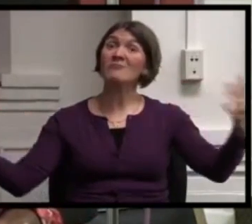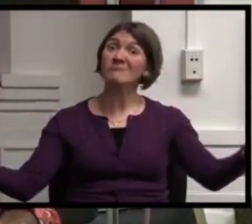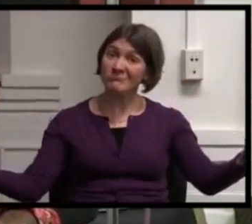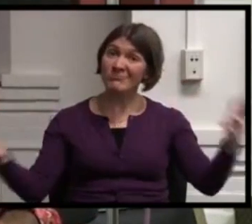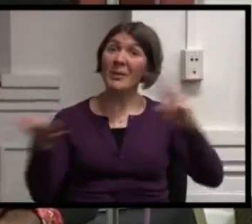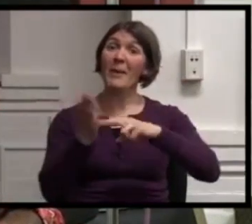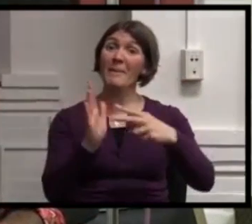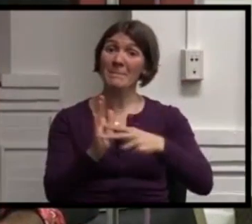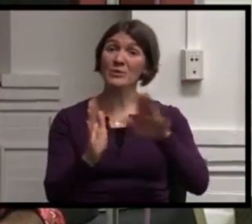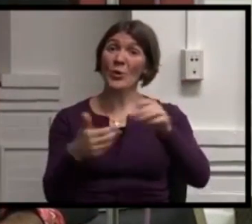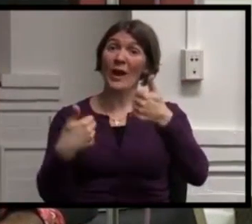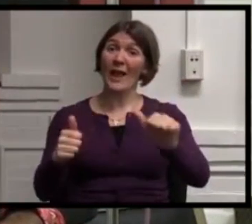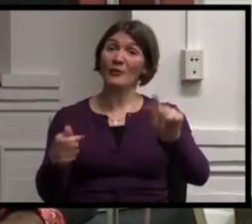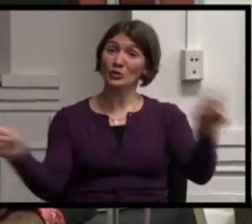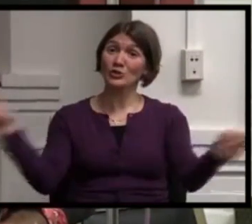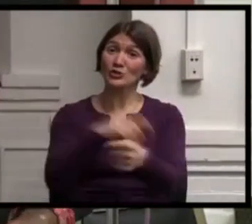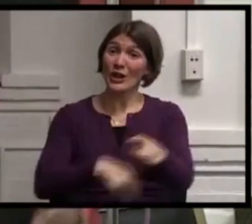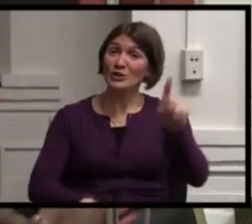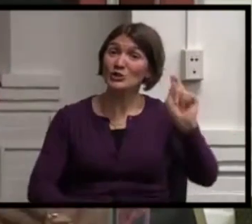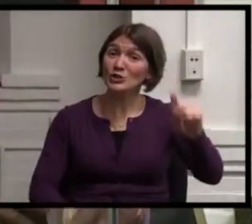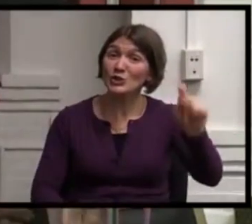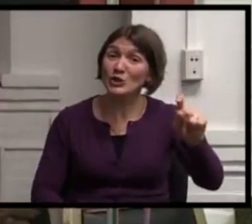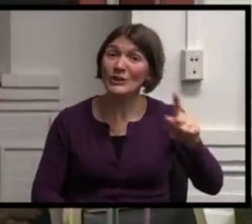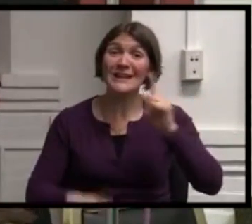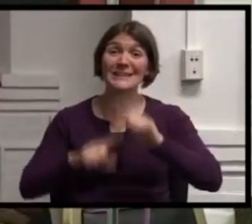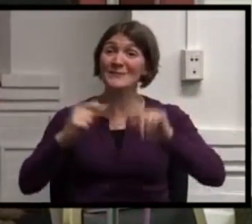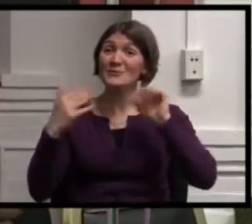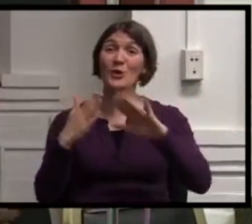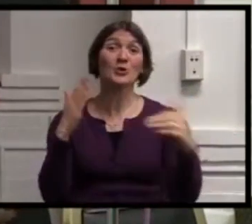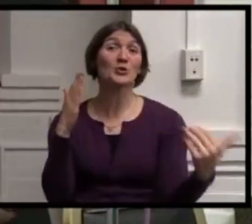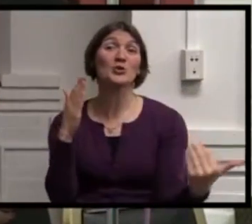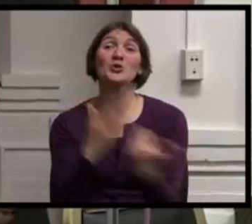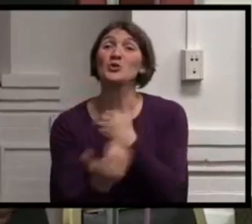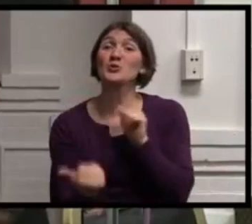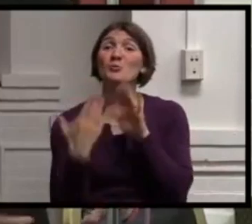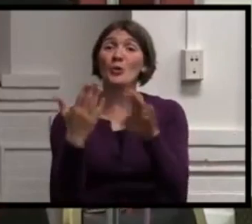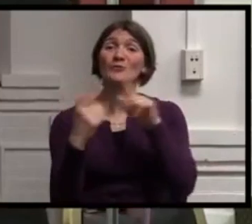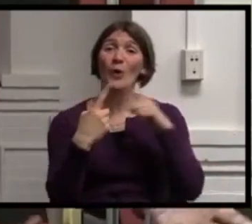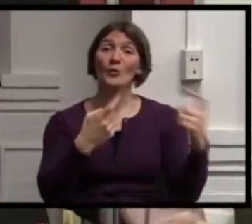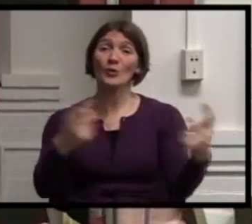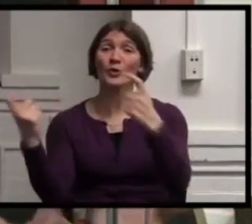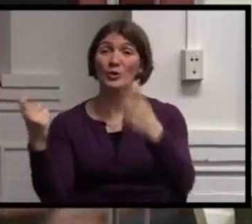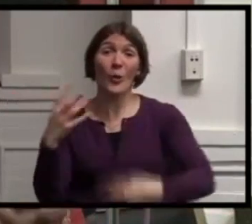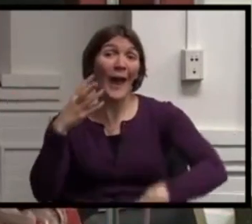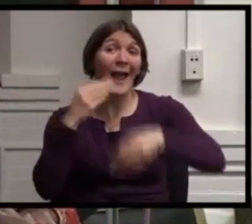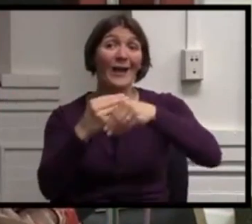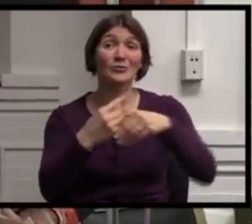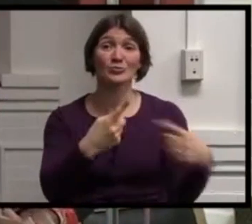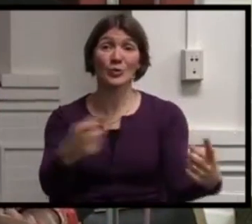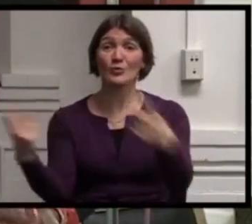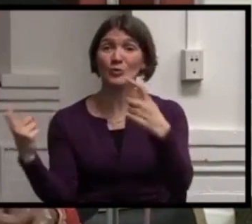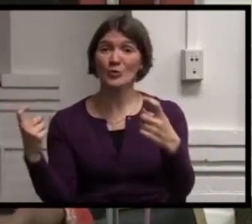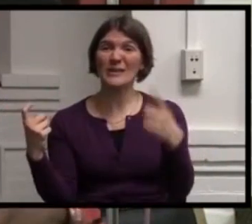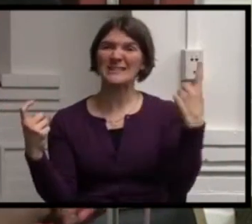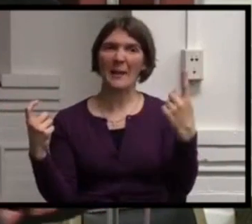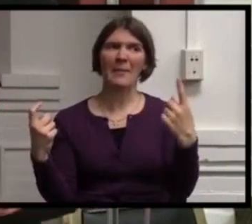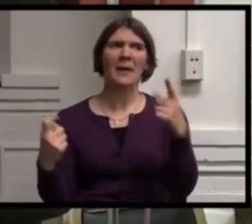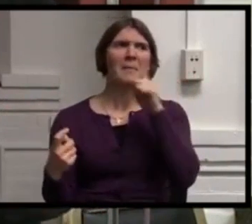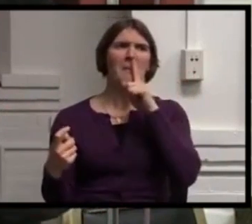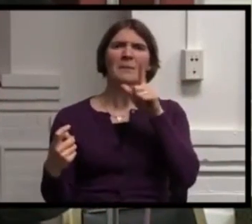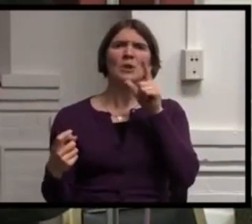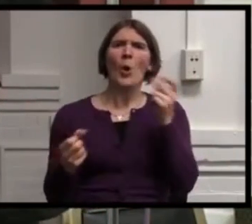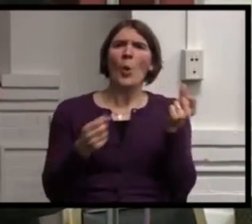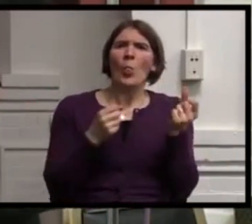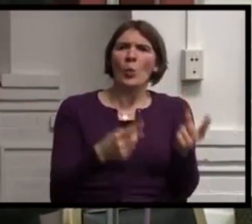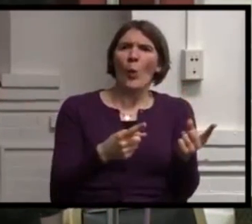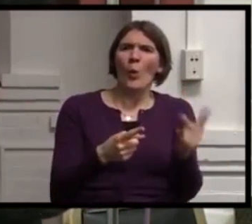maybe the efforts need to be changed. Maybe a new approach or additional approaches. I don't say throw away